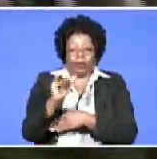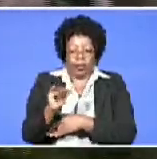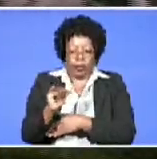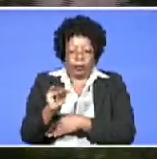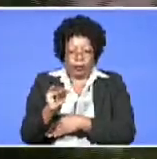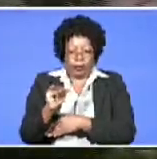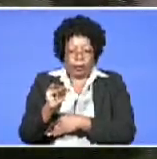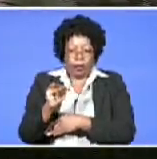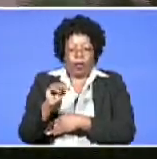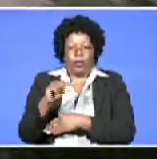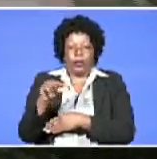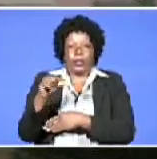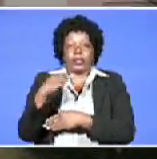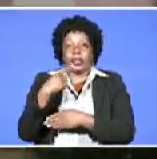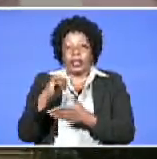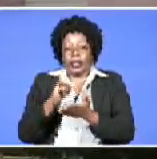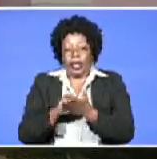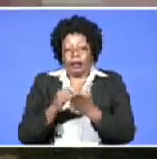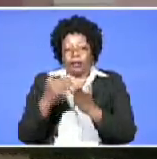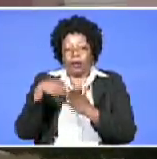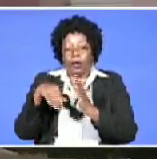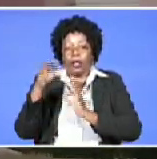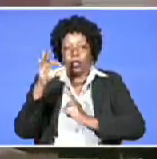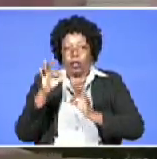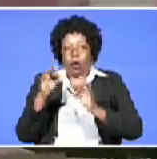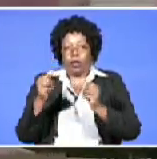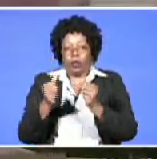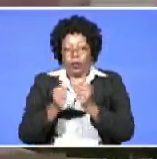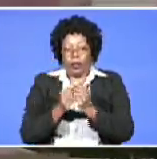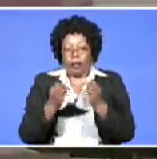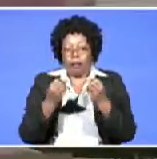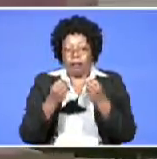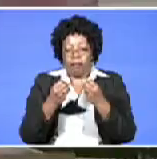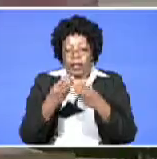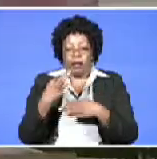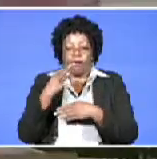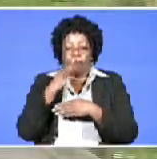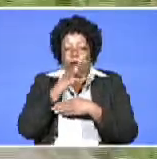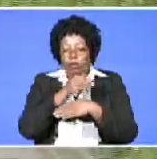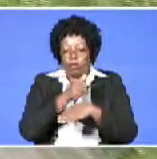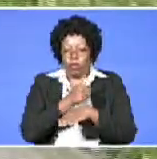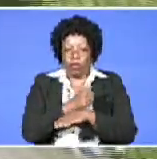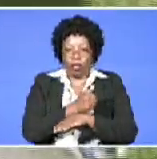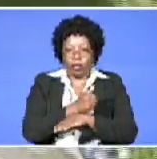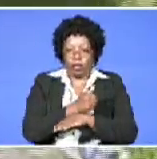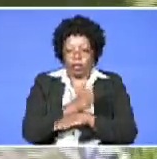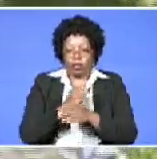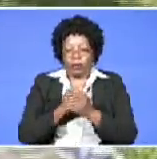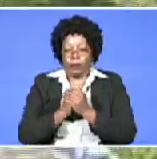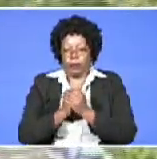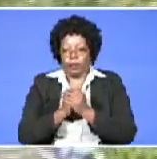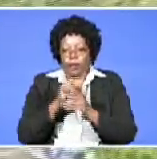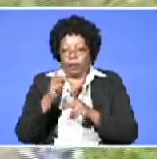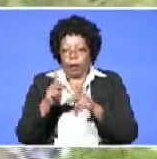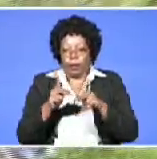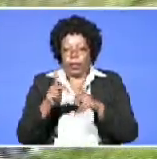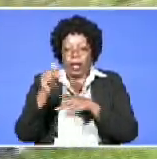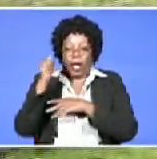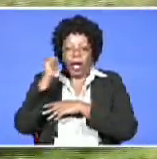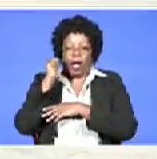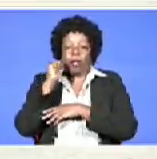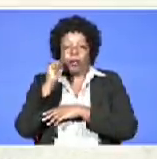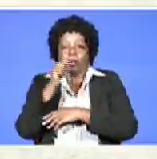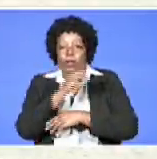suspects, one a former senator, before the courts in connection with a number of fraudulent charges. Prominent public figure Elma